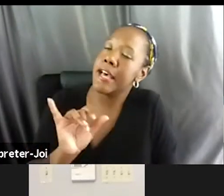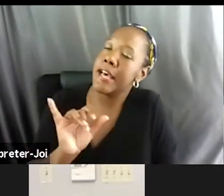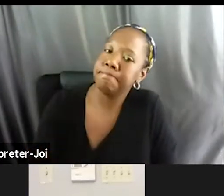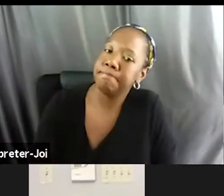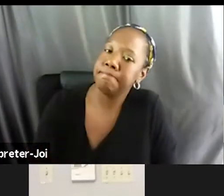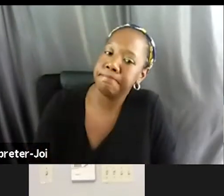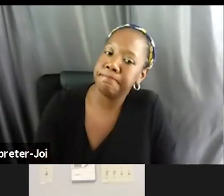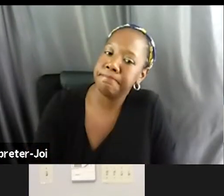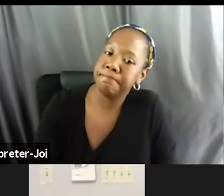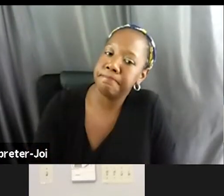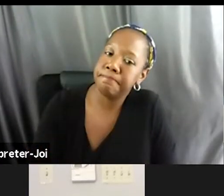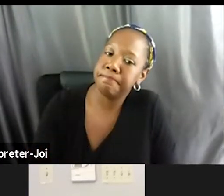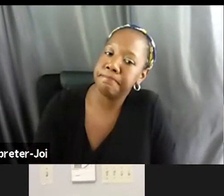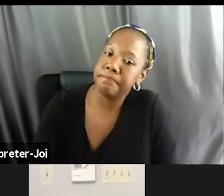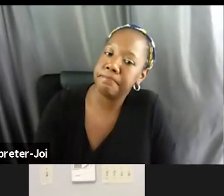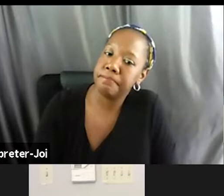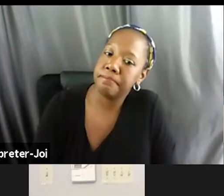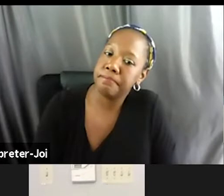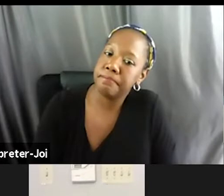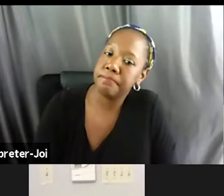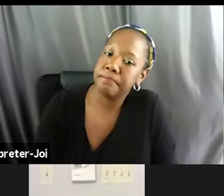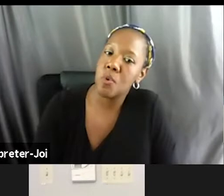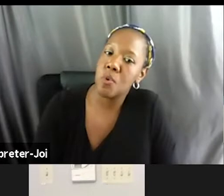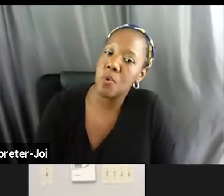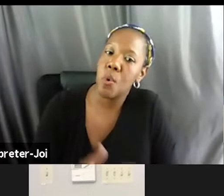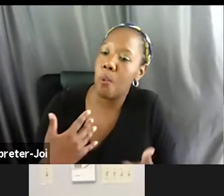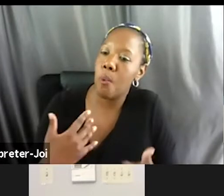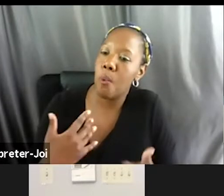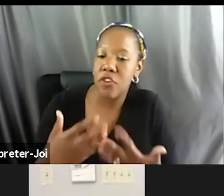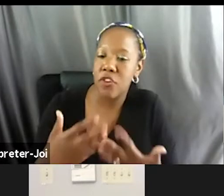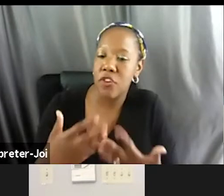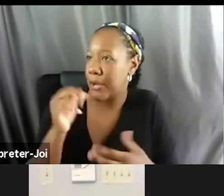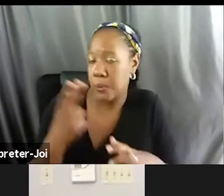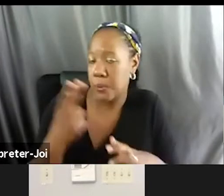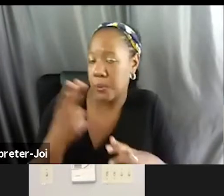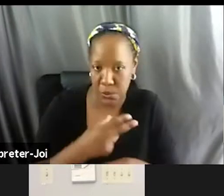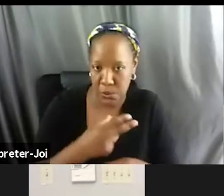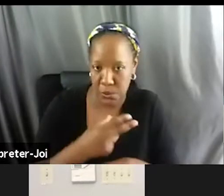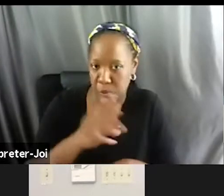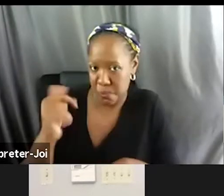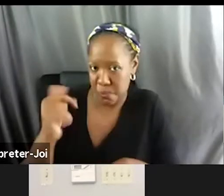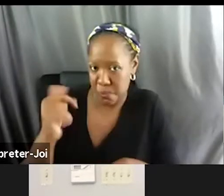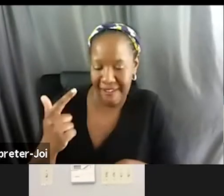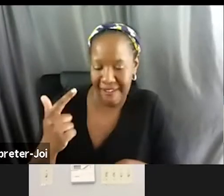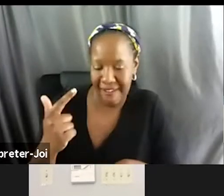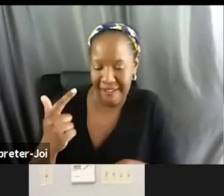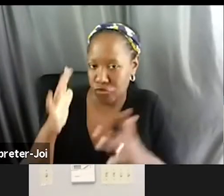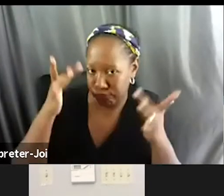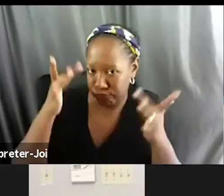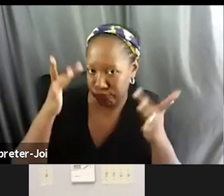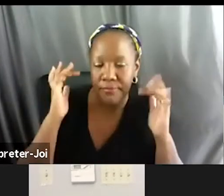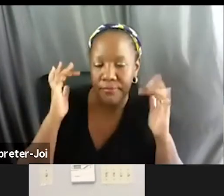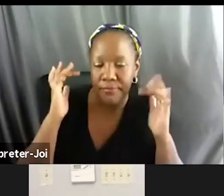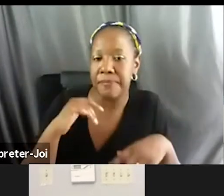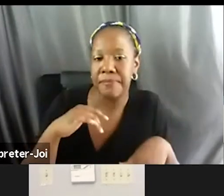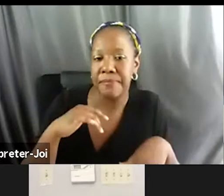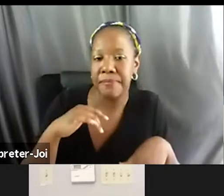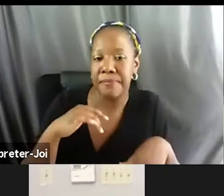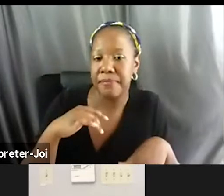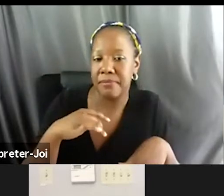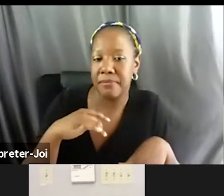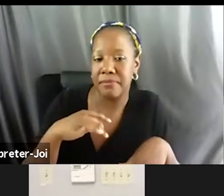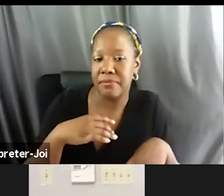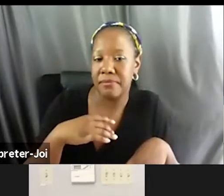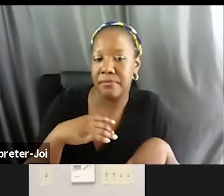Whenever I don't wear wigs, I don't wear like anything. I don't like being